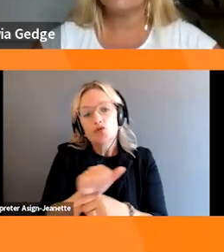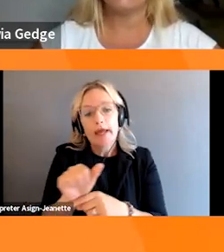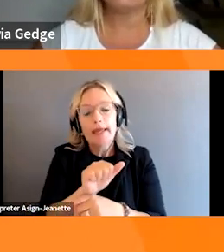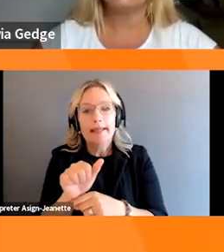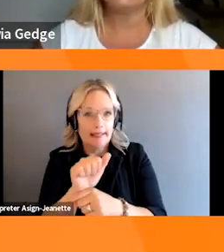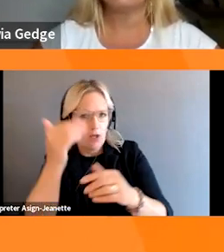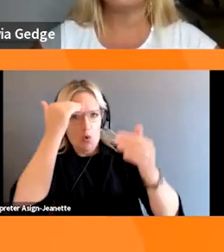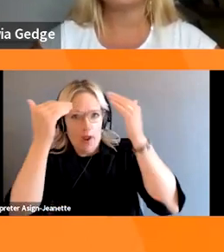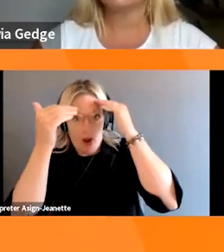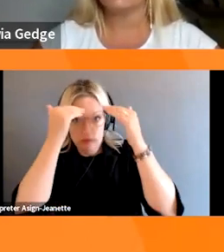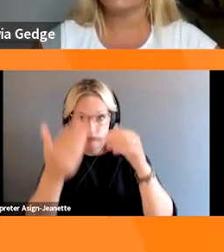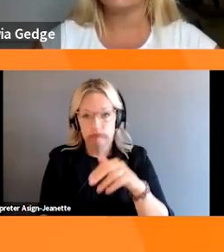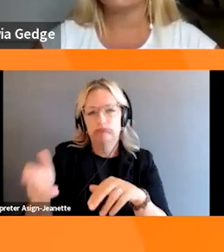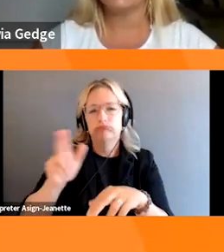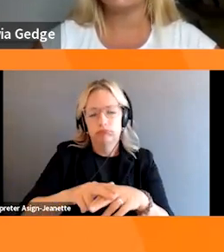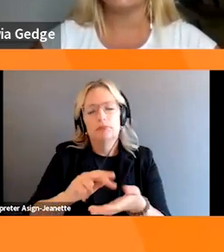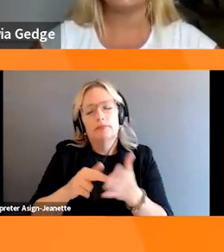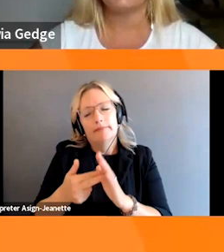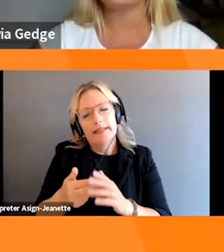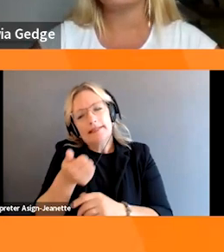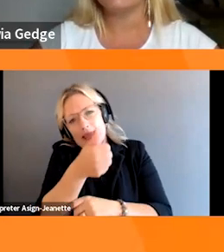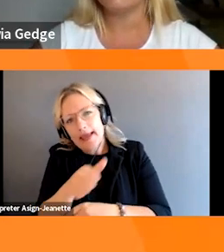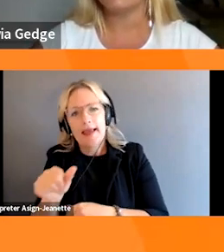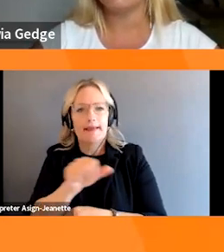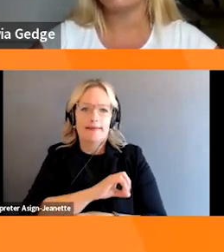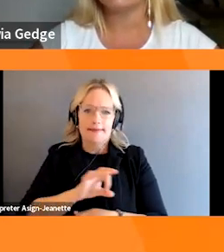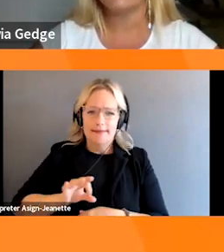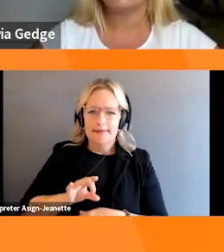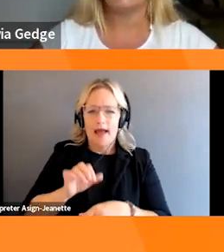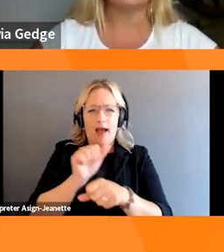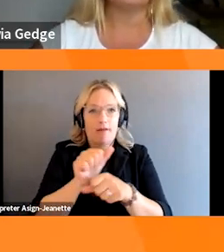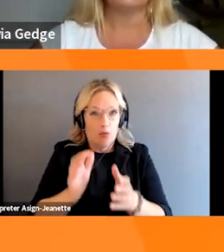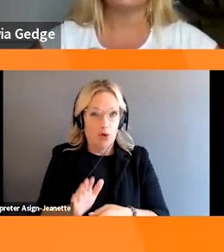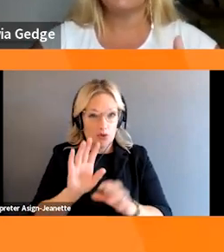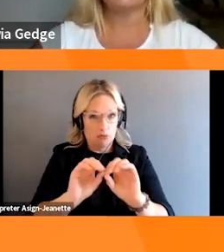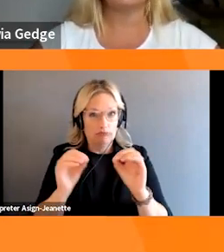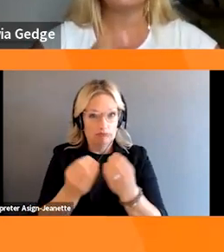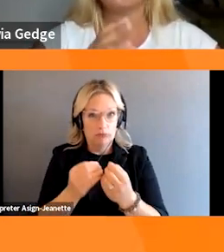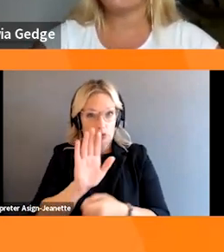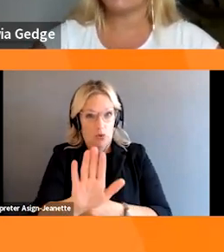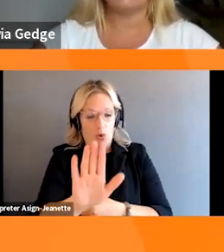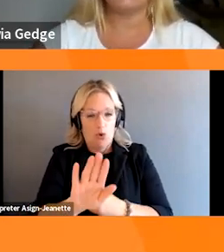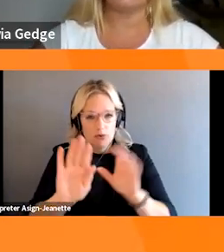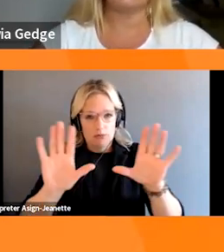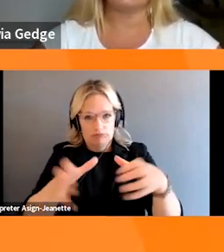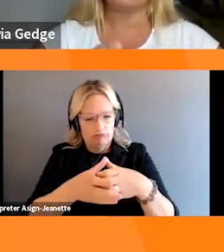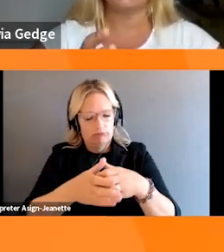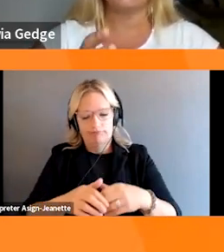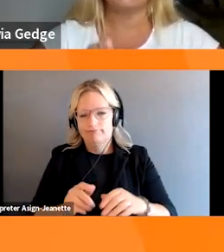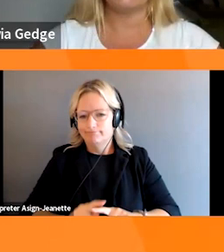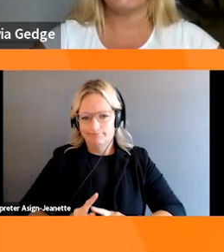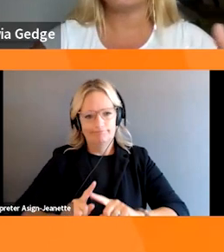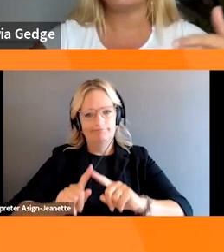all this sort of employees within your organization at all the different levels. So because it could be sort